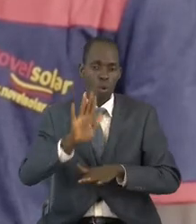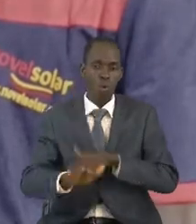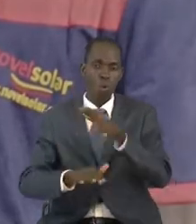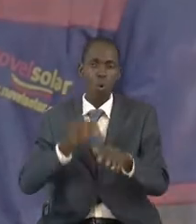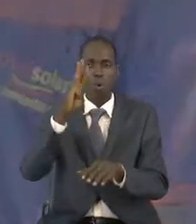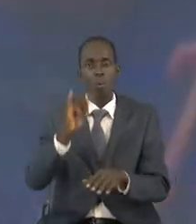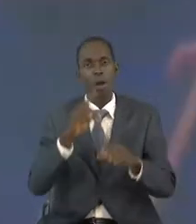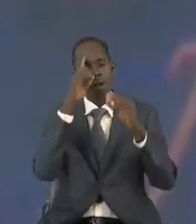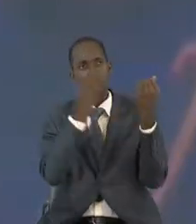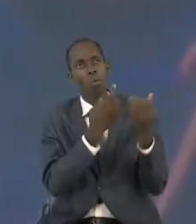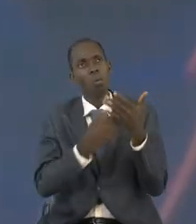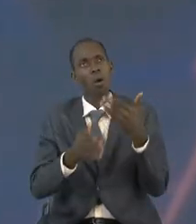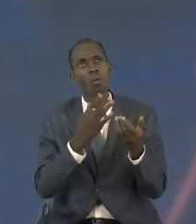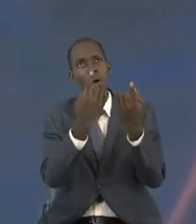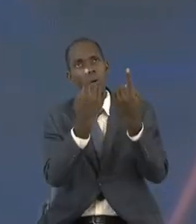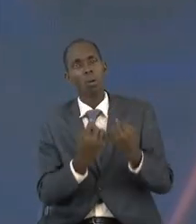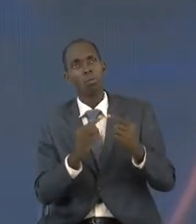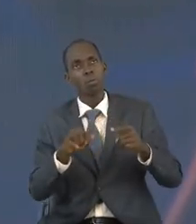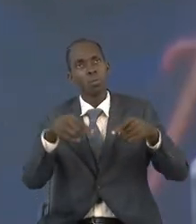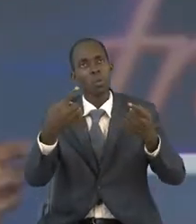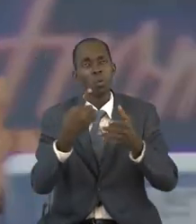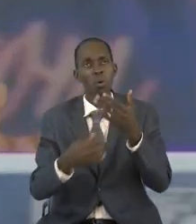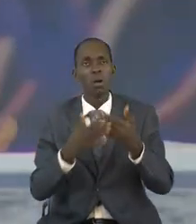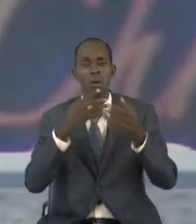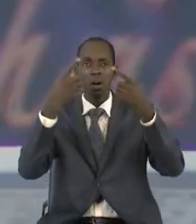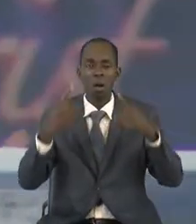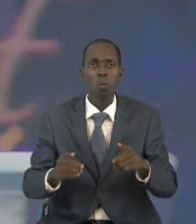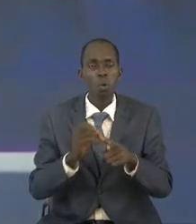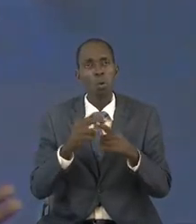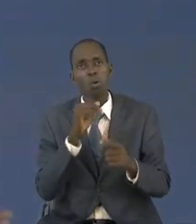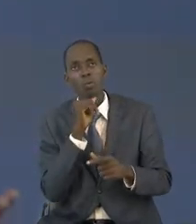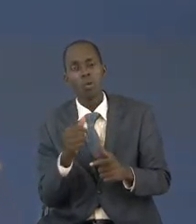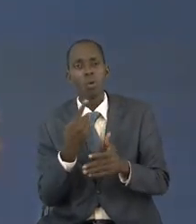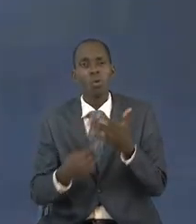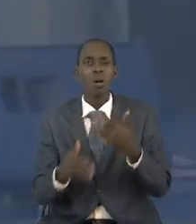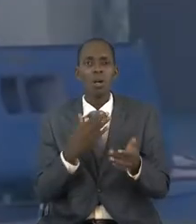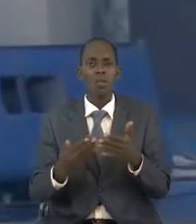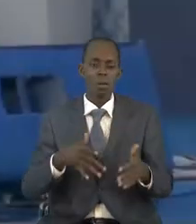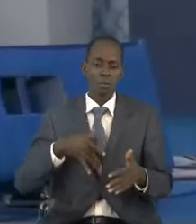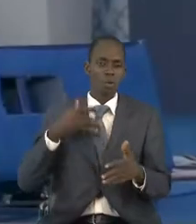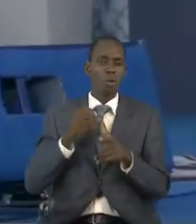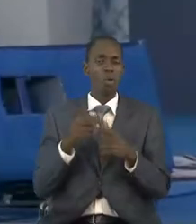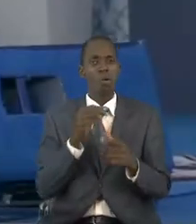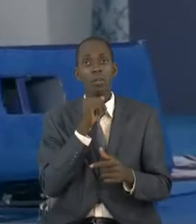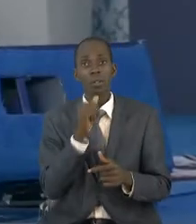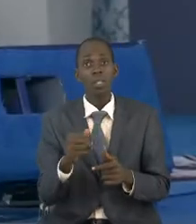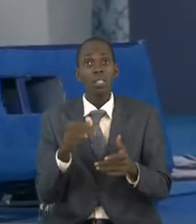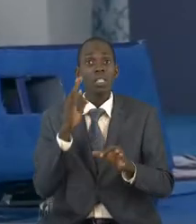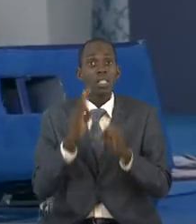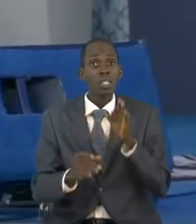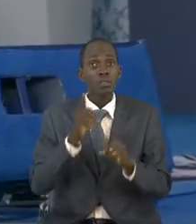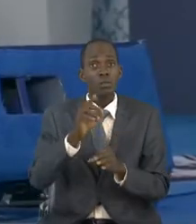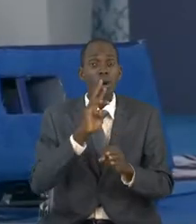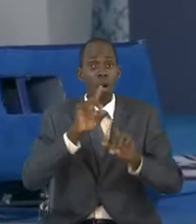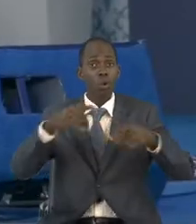whatever goes, whatever happens, whatever does not happen, whatever I feel, whatever I don't feel, if you're going to walk by